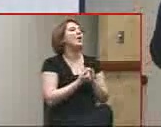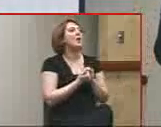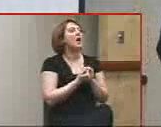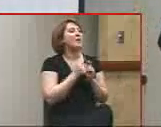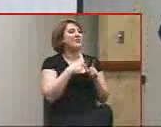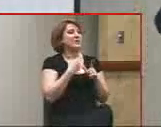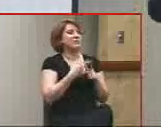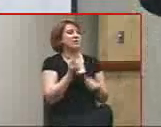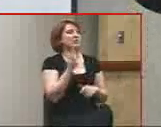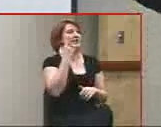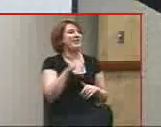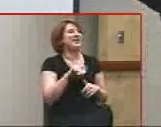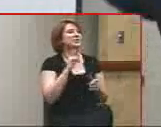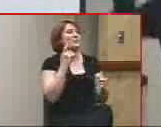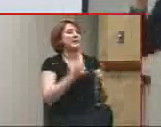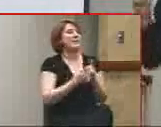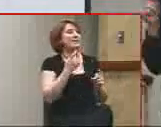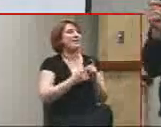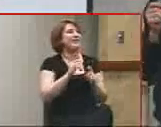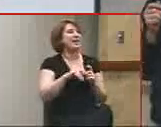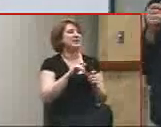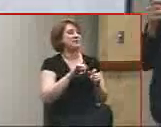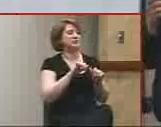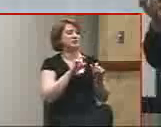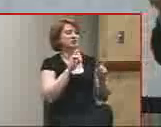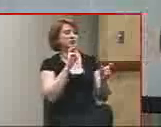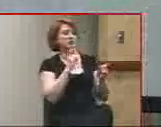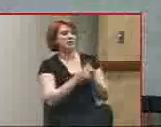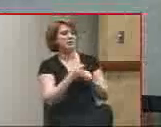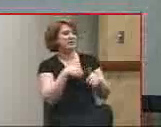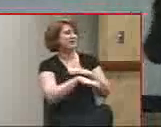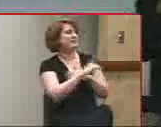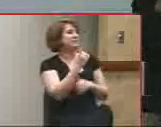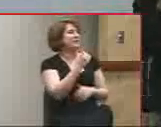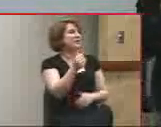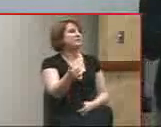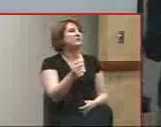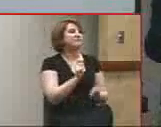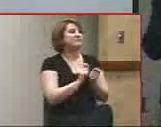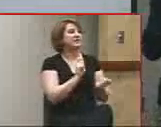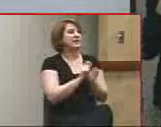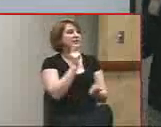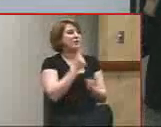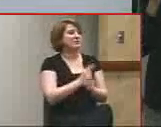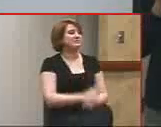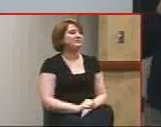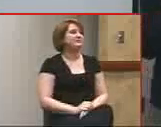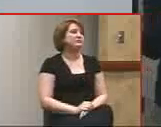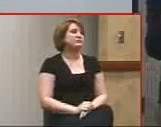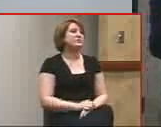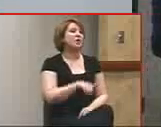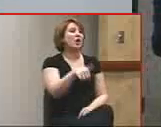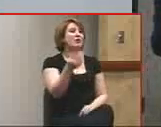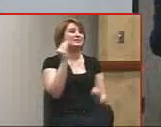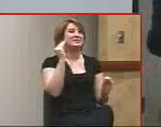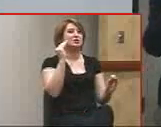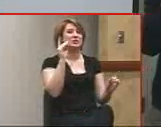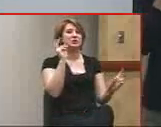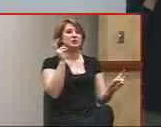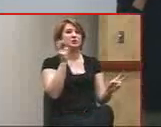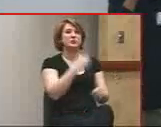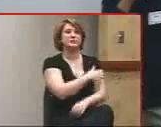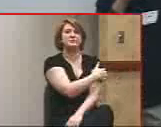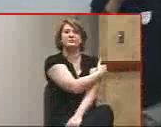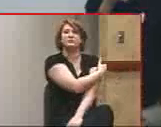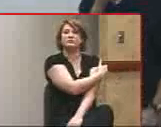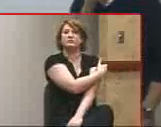then you can start manipulating that, shaping it into something. But exactly right. Any other teaching issues